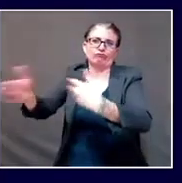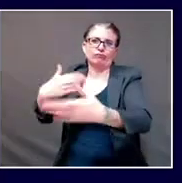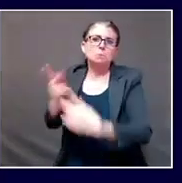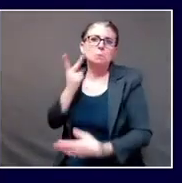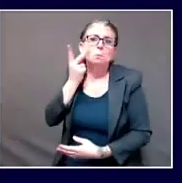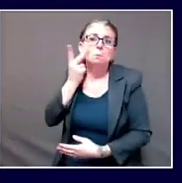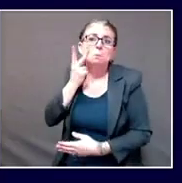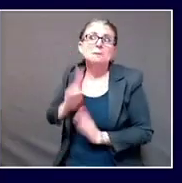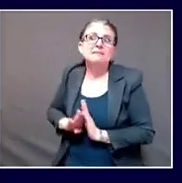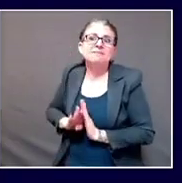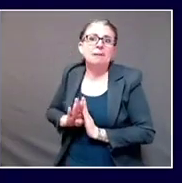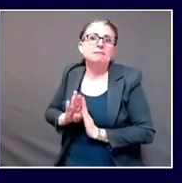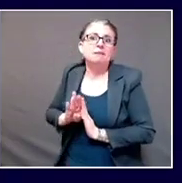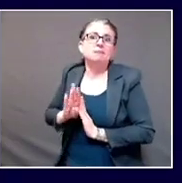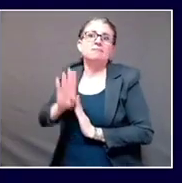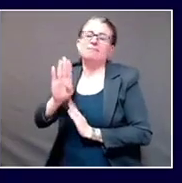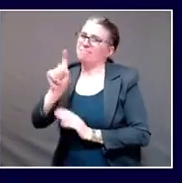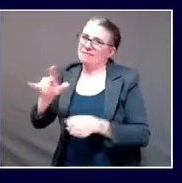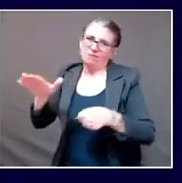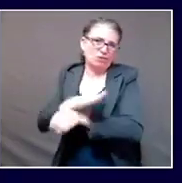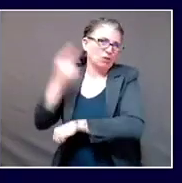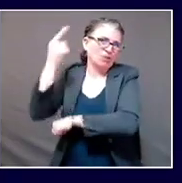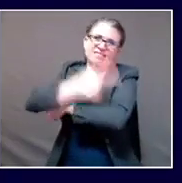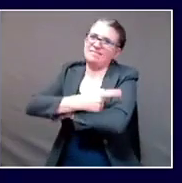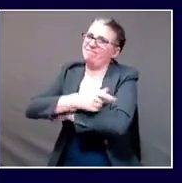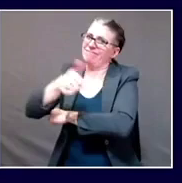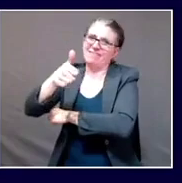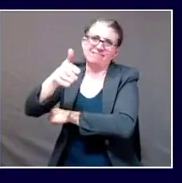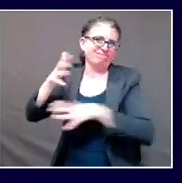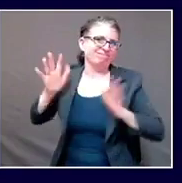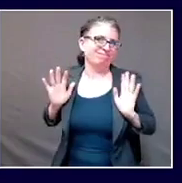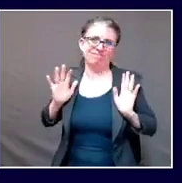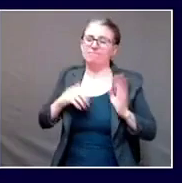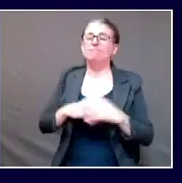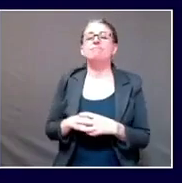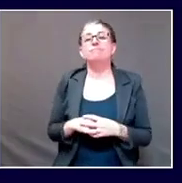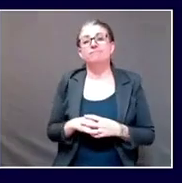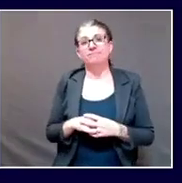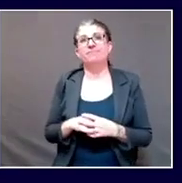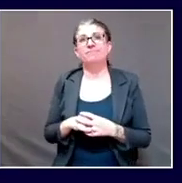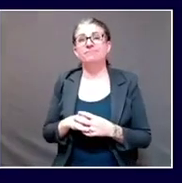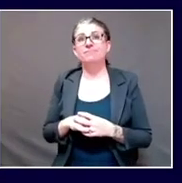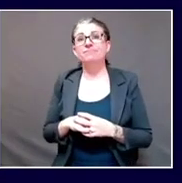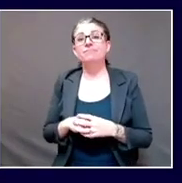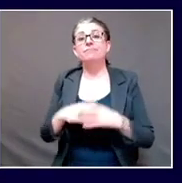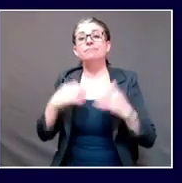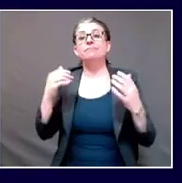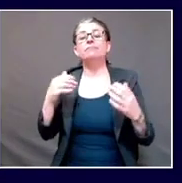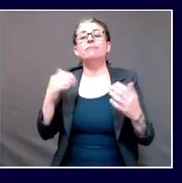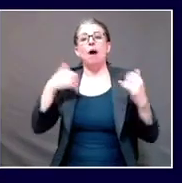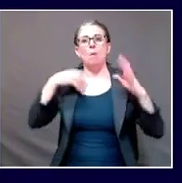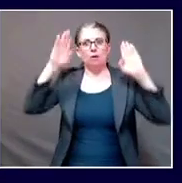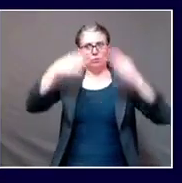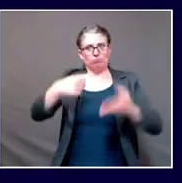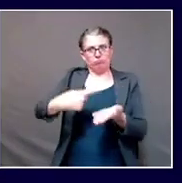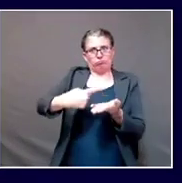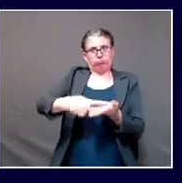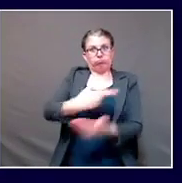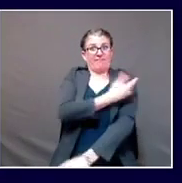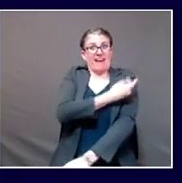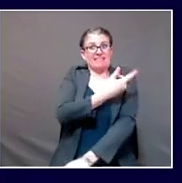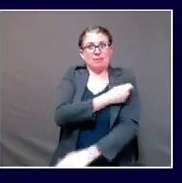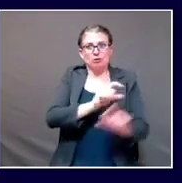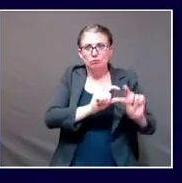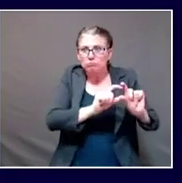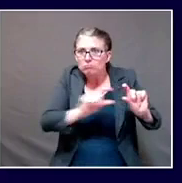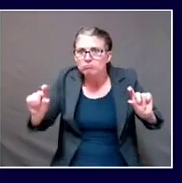Today, the Maine Department of Health and Human Services and Maine CDC have placed our second order for